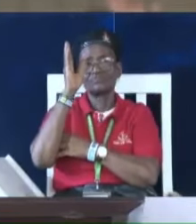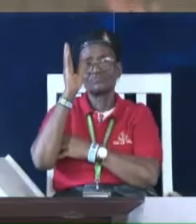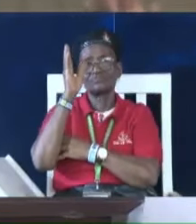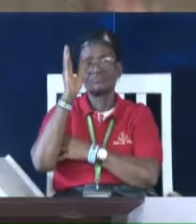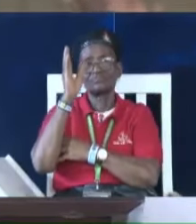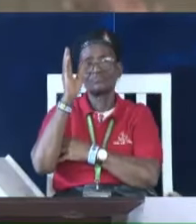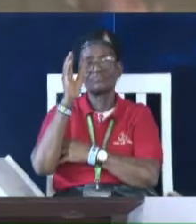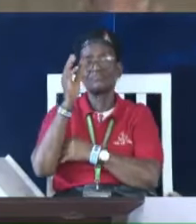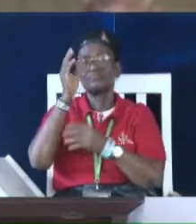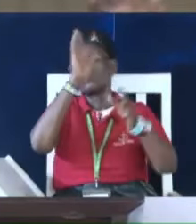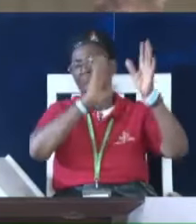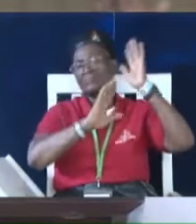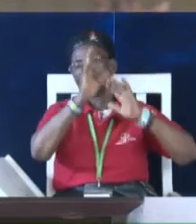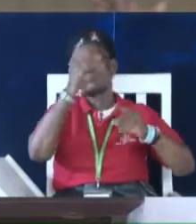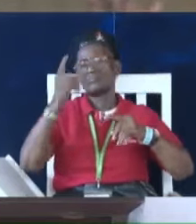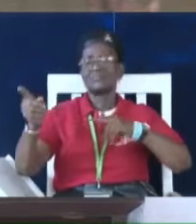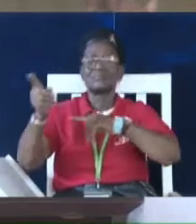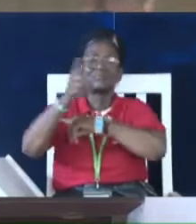Ancient of Days,